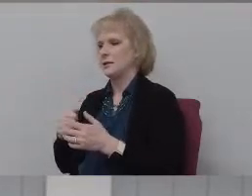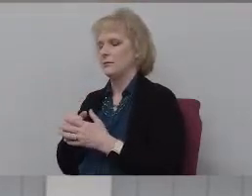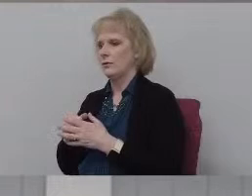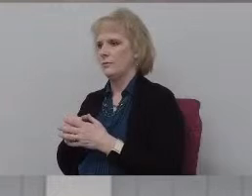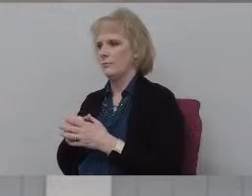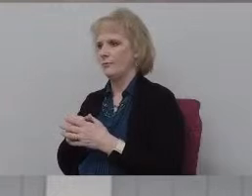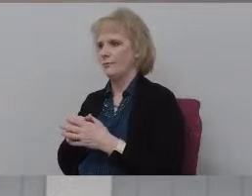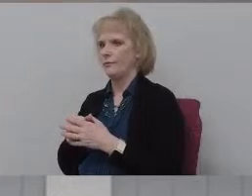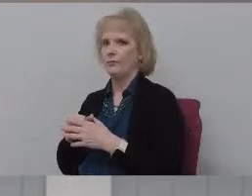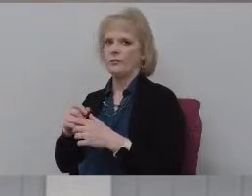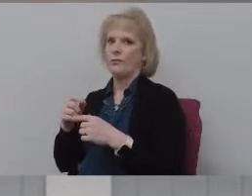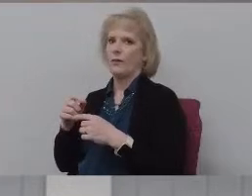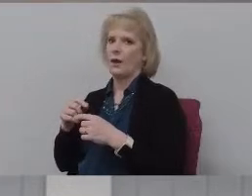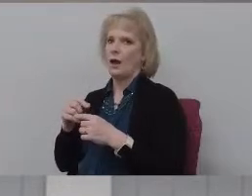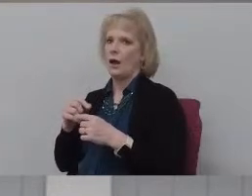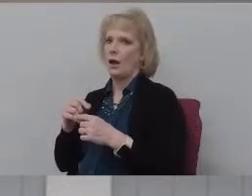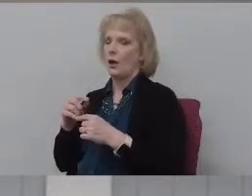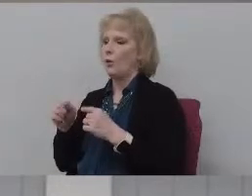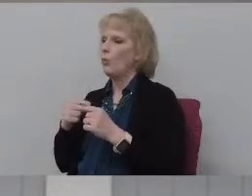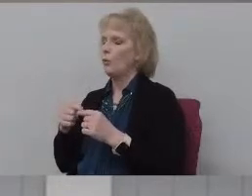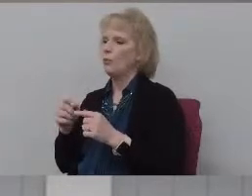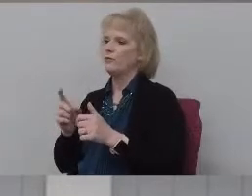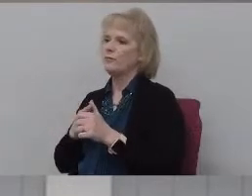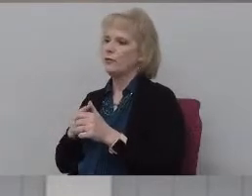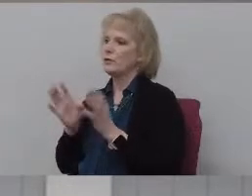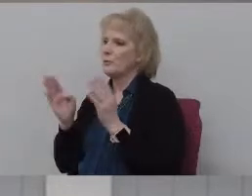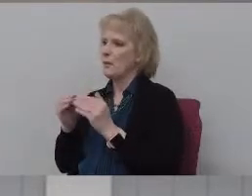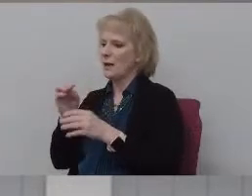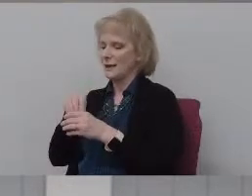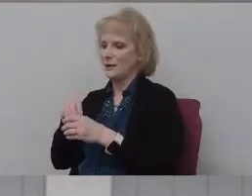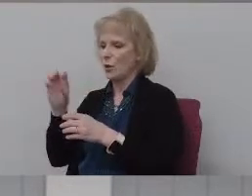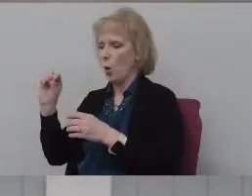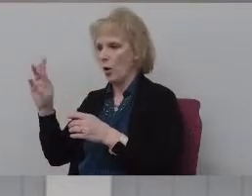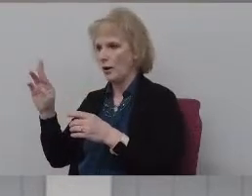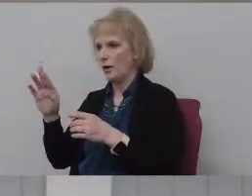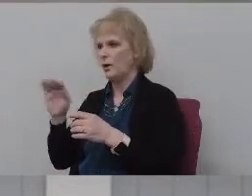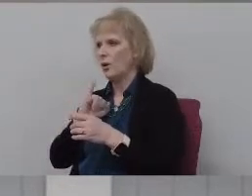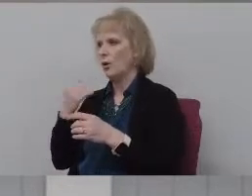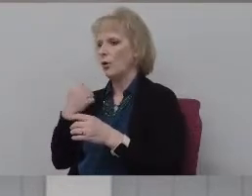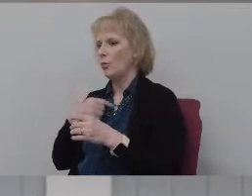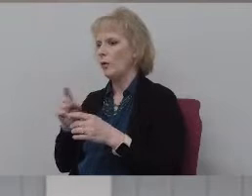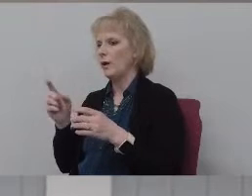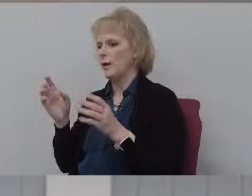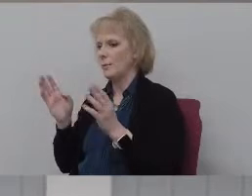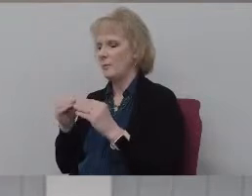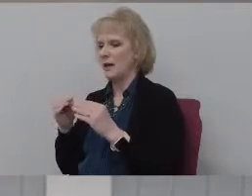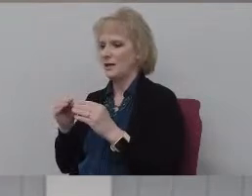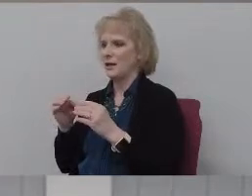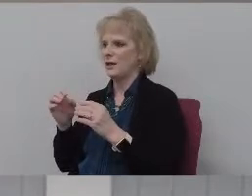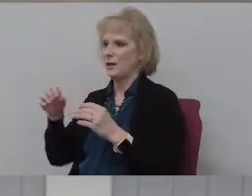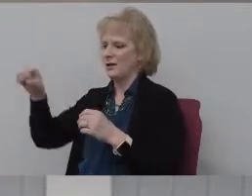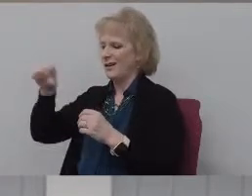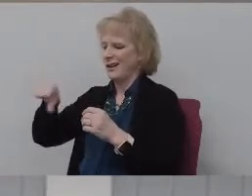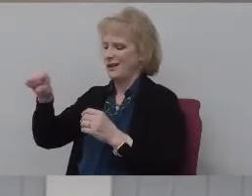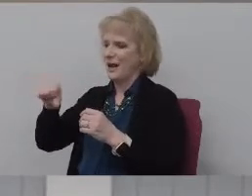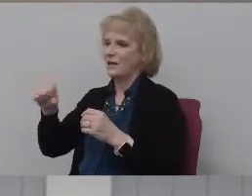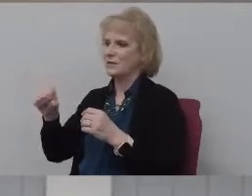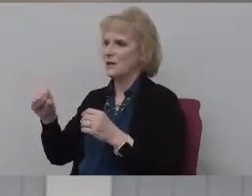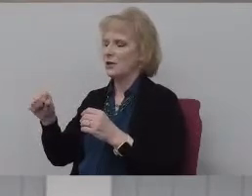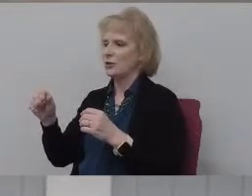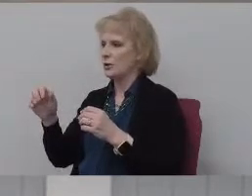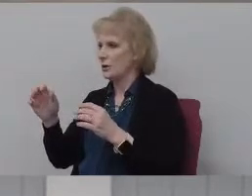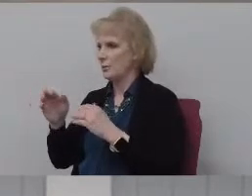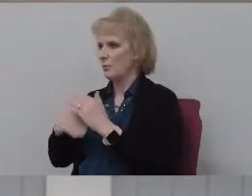just started church. We're still meeting in the little abandoned gas station building. And in that little gas station building, we had a like a Franklin stove